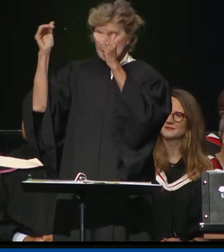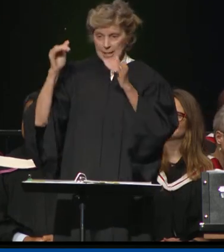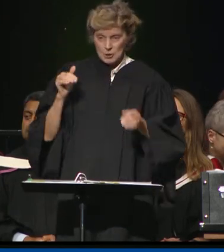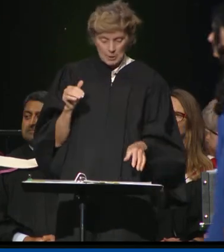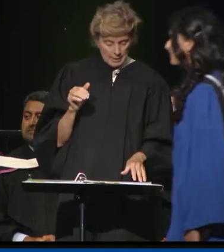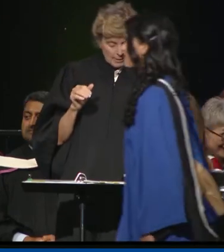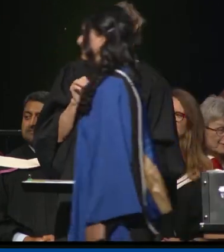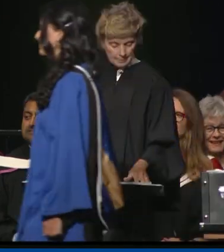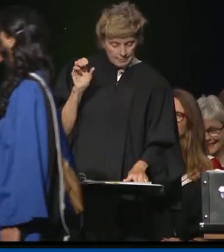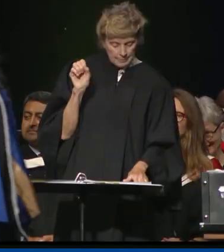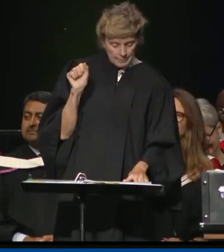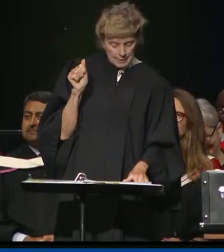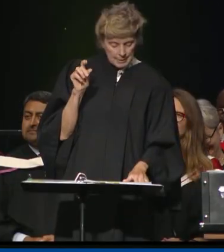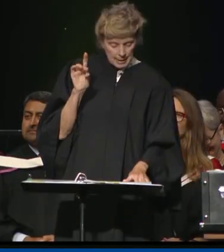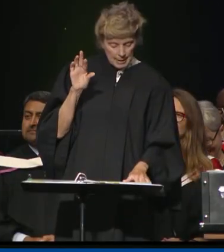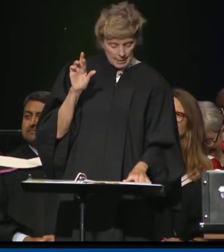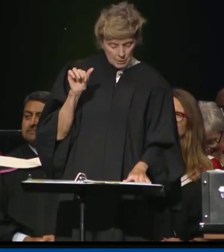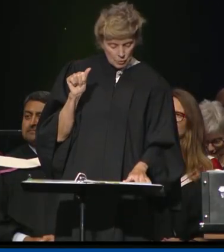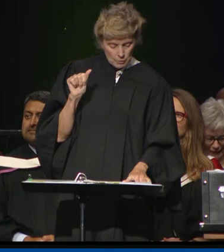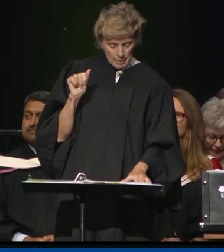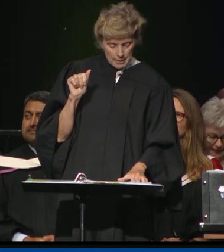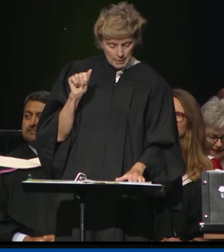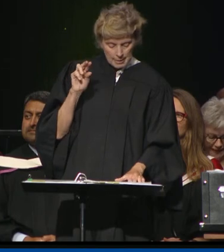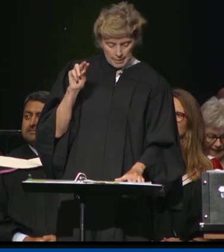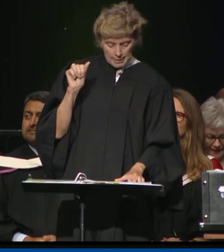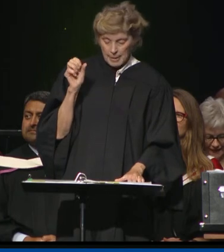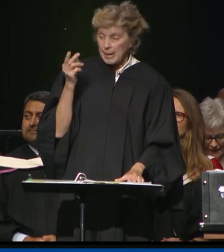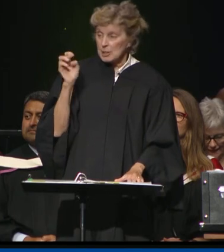Sandra Nashed, with distinction.